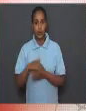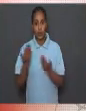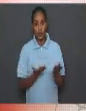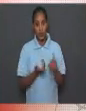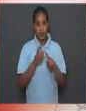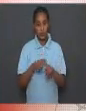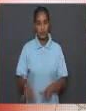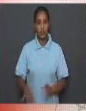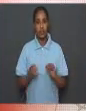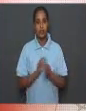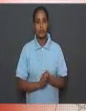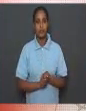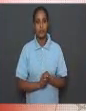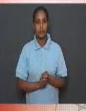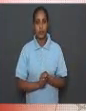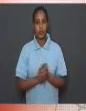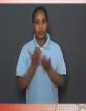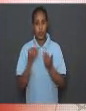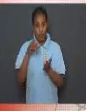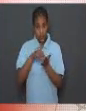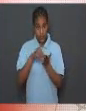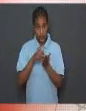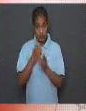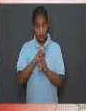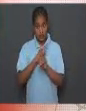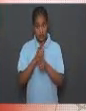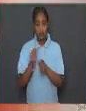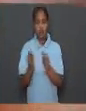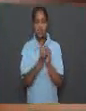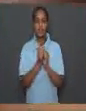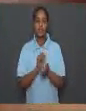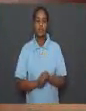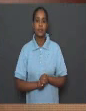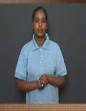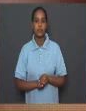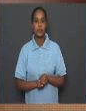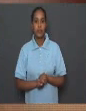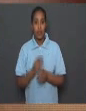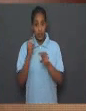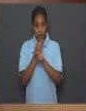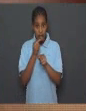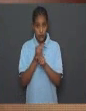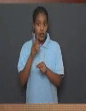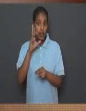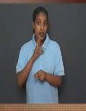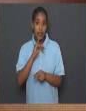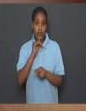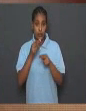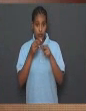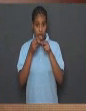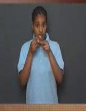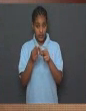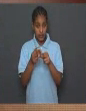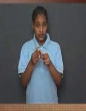Welcome back, students. Let us review the answers together. Natural rubber is known